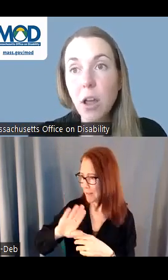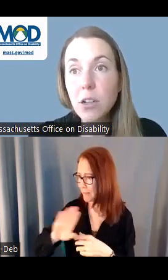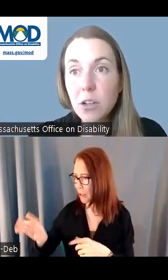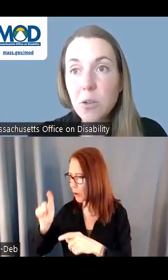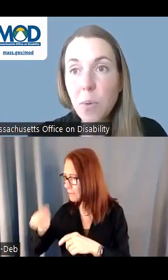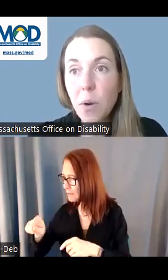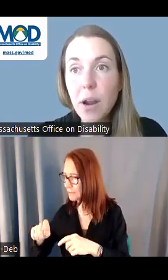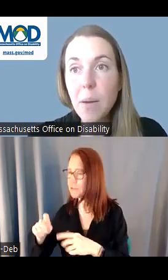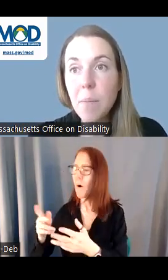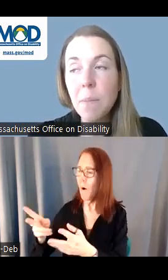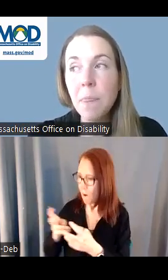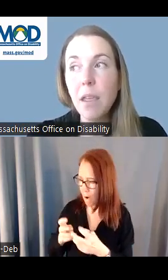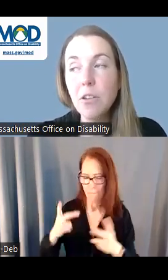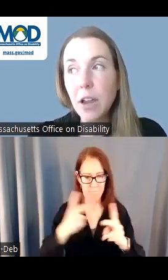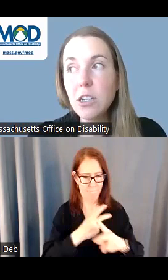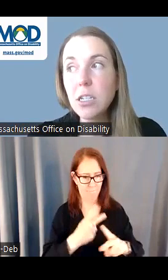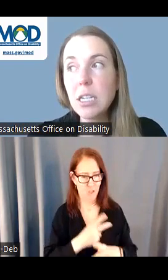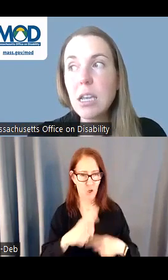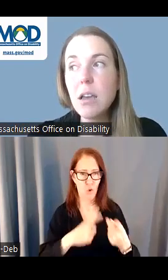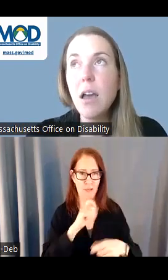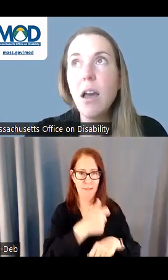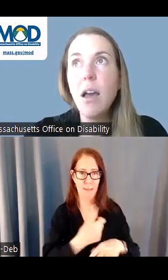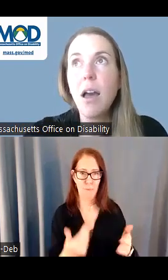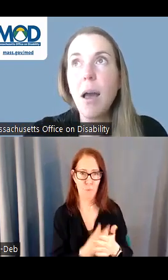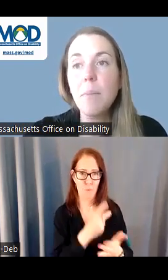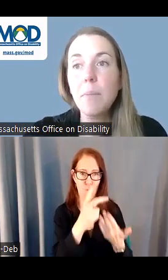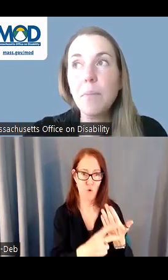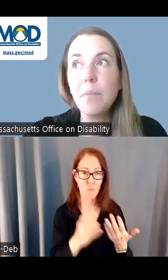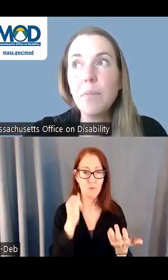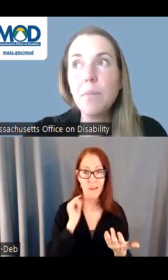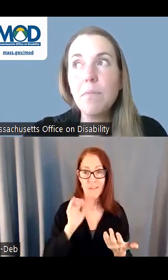are launching a new program in your agency,